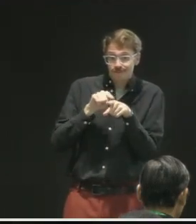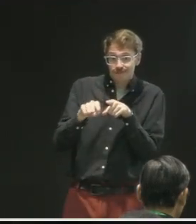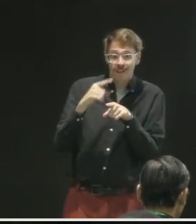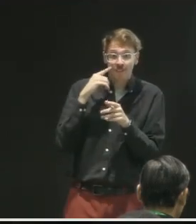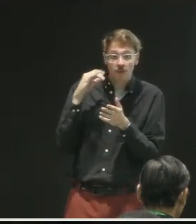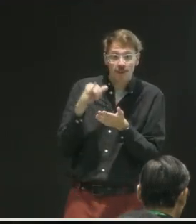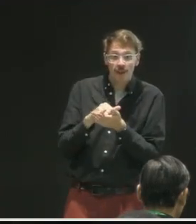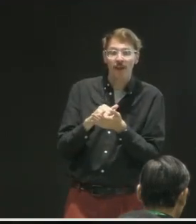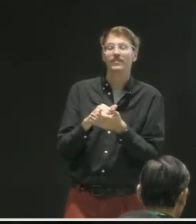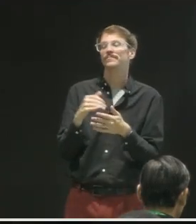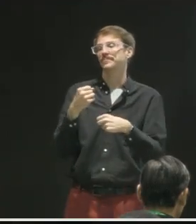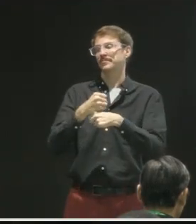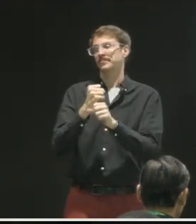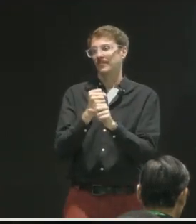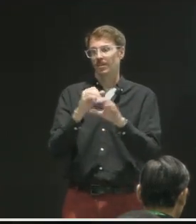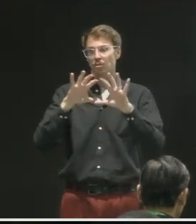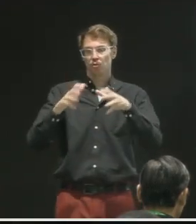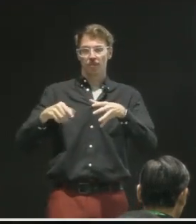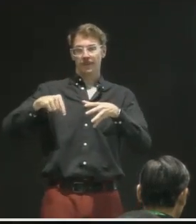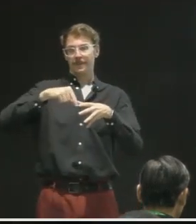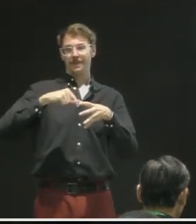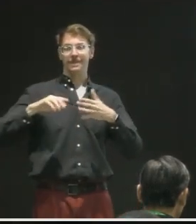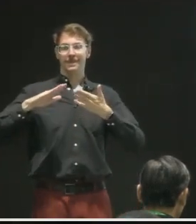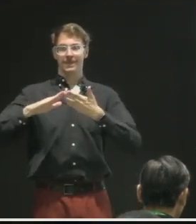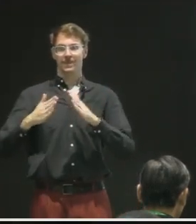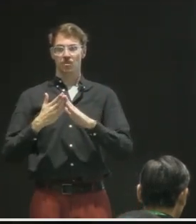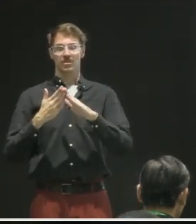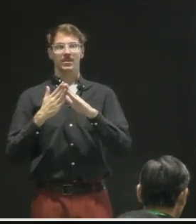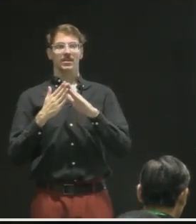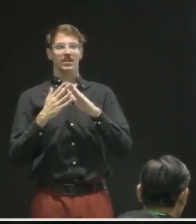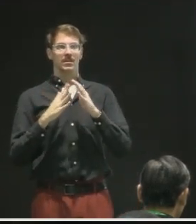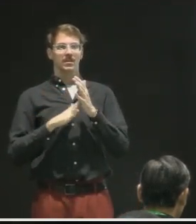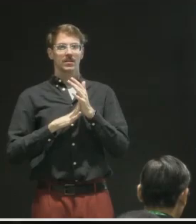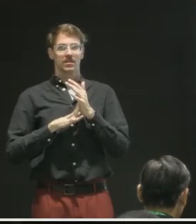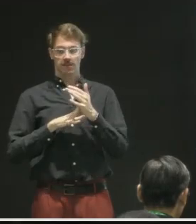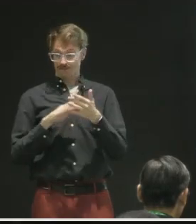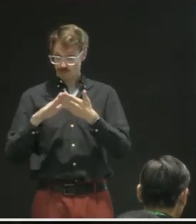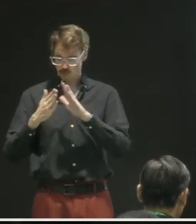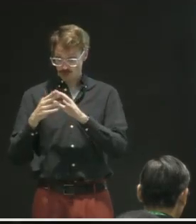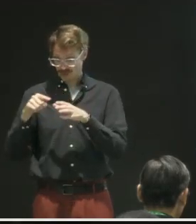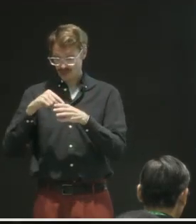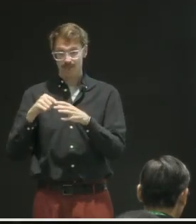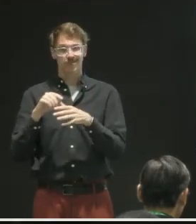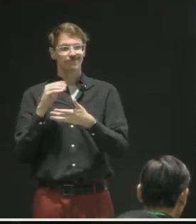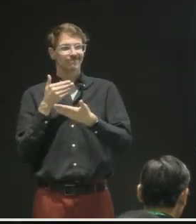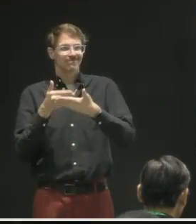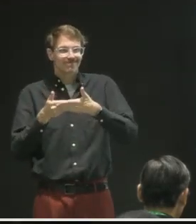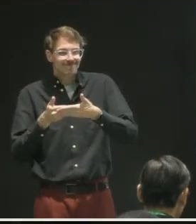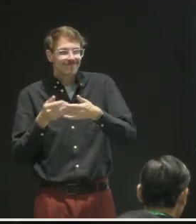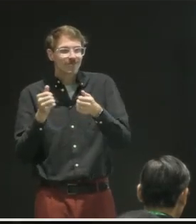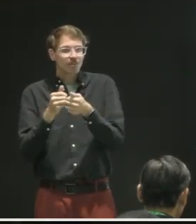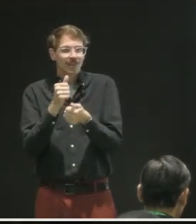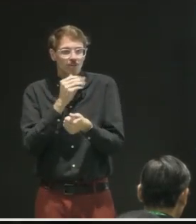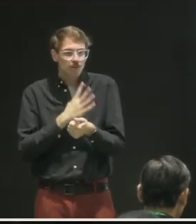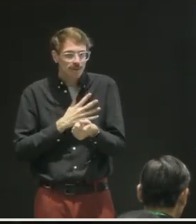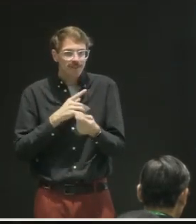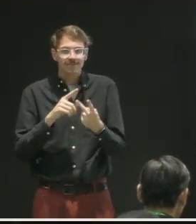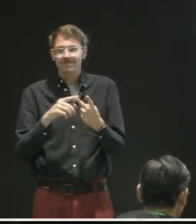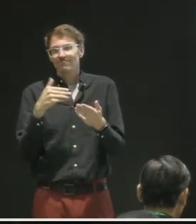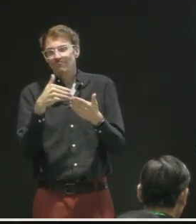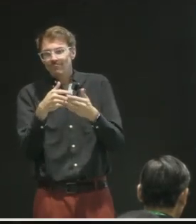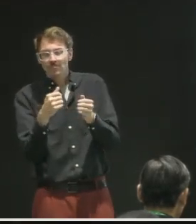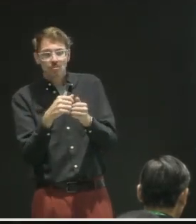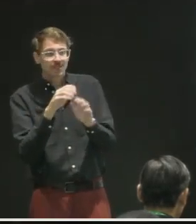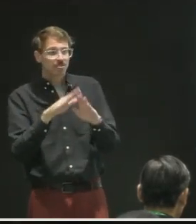we make a group of community that's close to women and children, and how